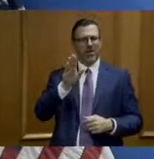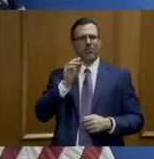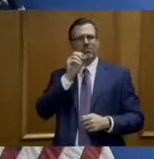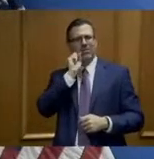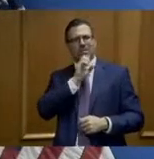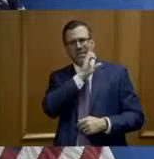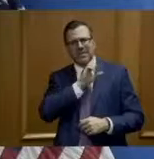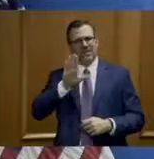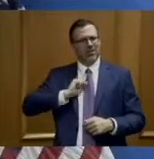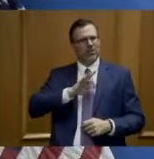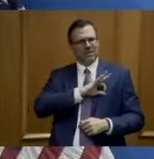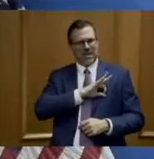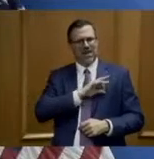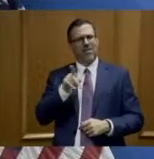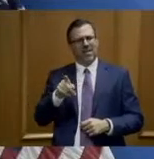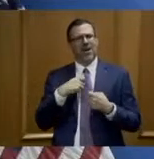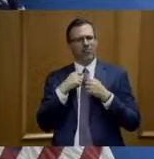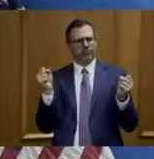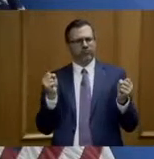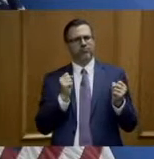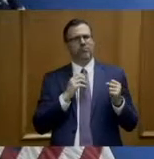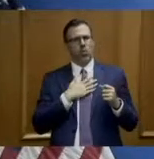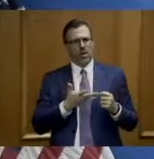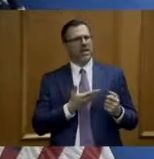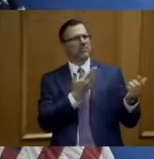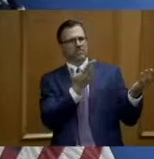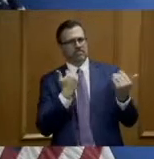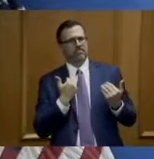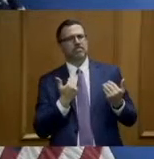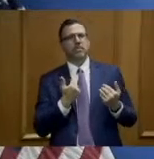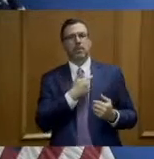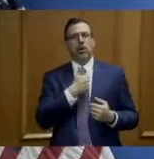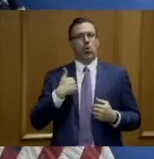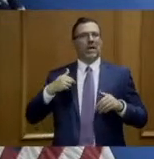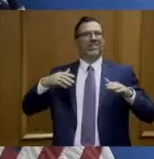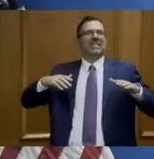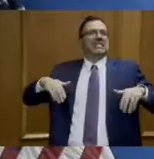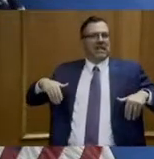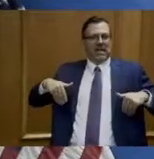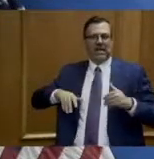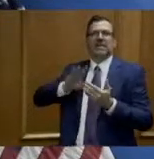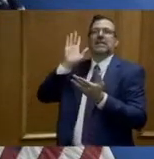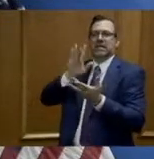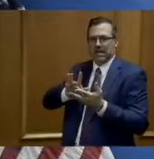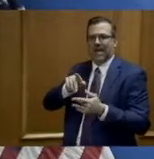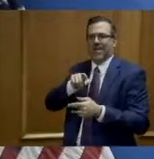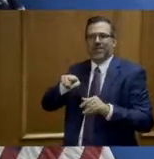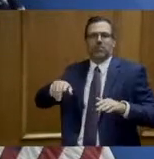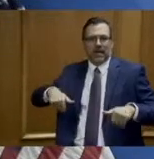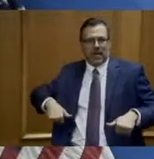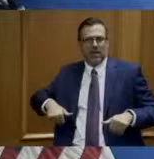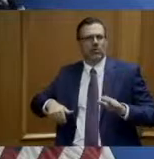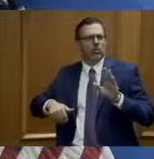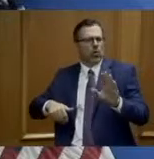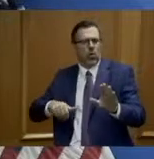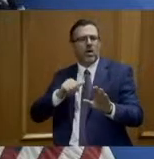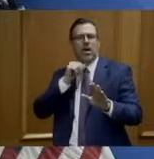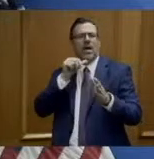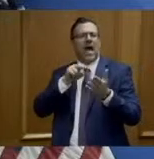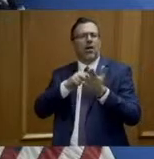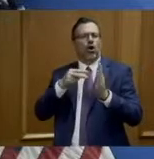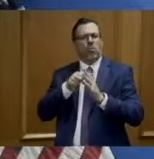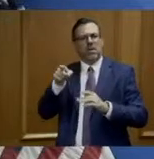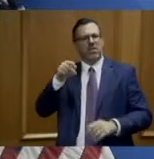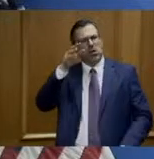any reason to believe that they wouldn't be. That's just a function of us not having made contact yet. So I'm not suggesting that they are